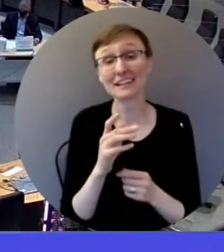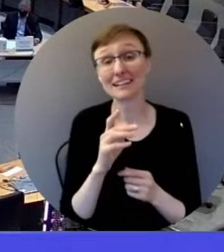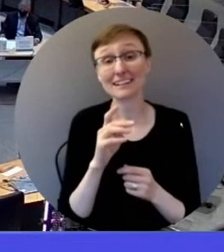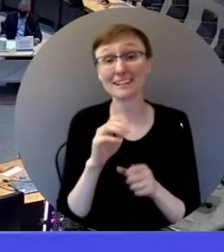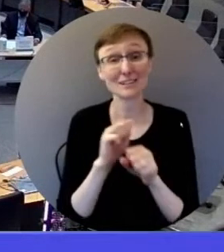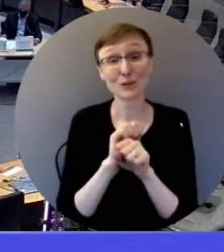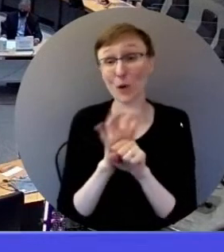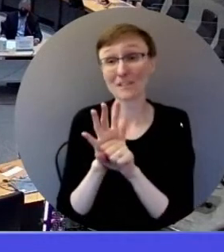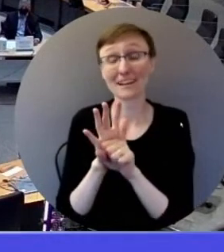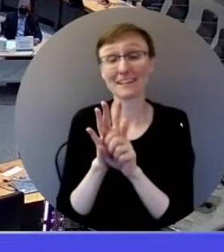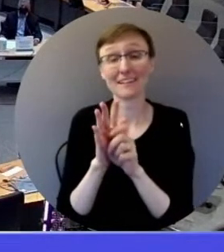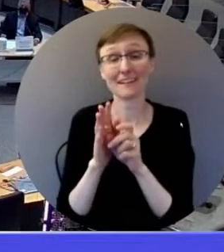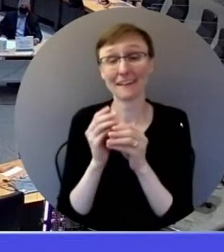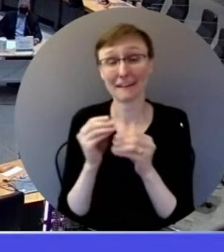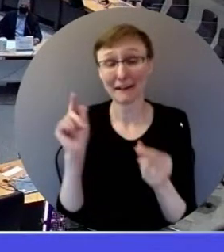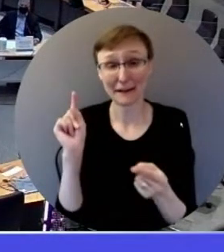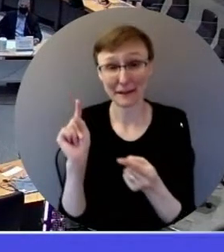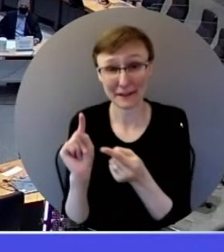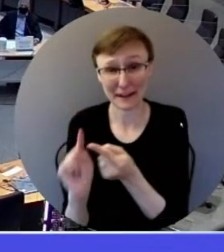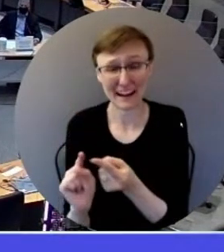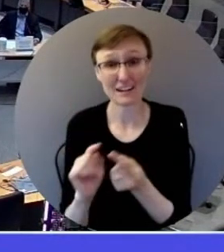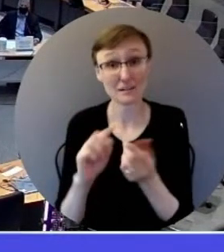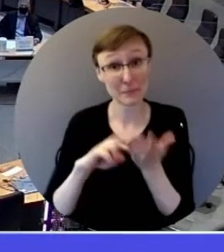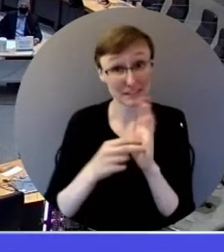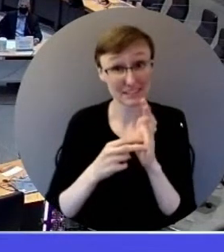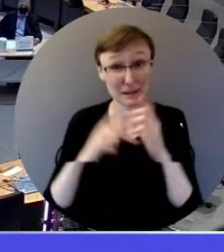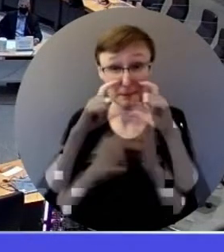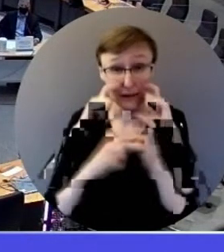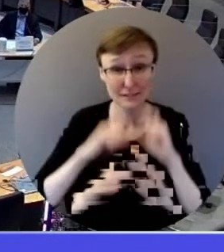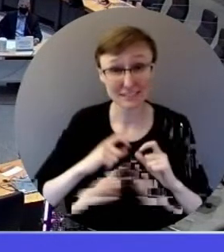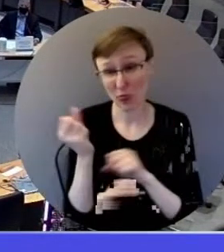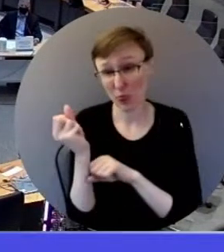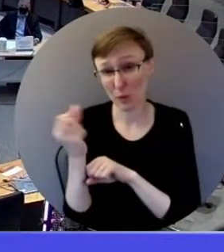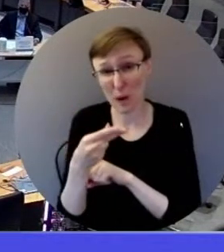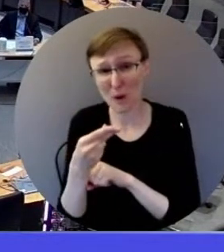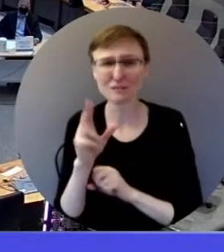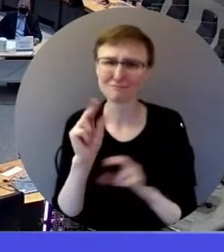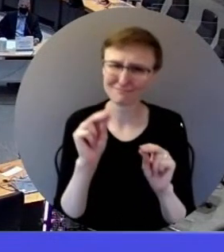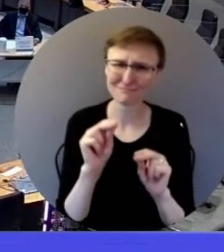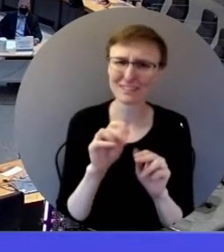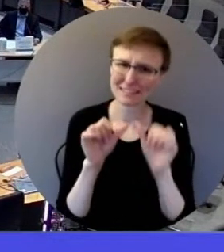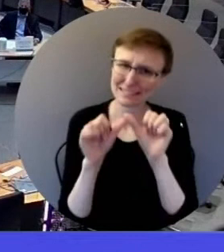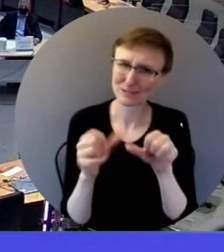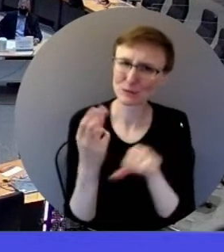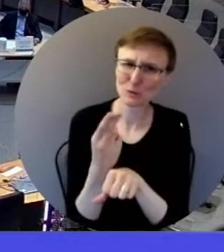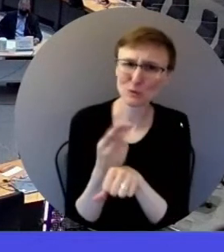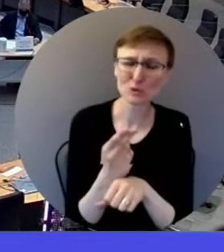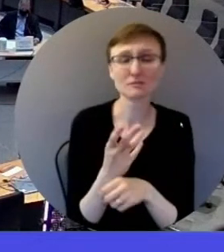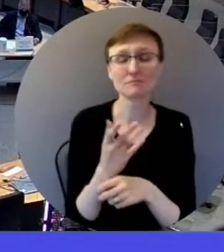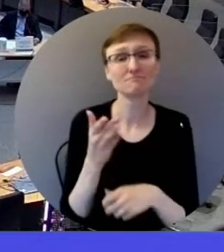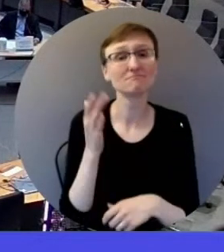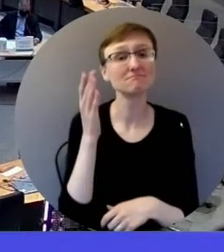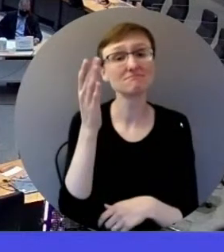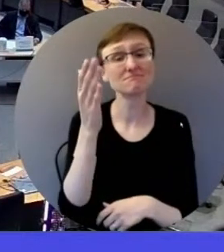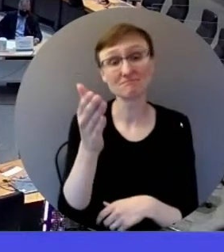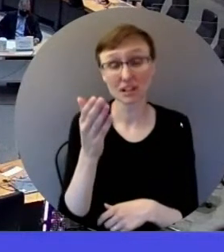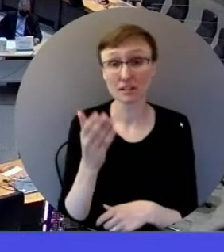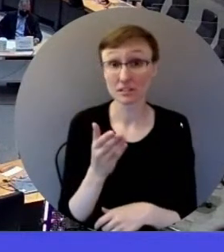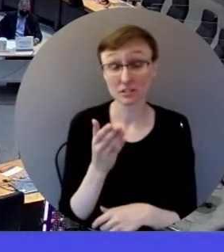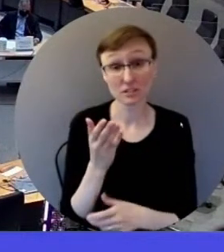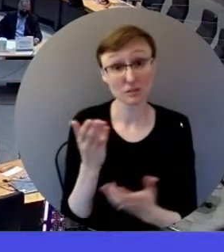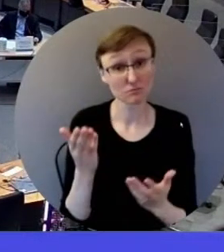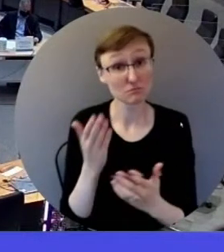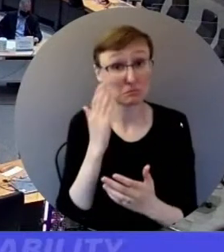likely useful, and to encourage people to use them as they know can be